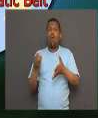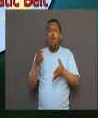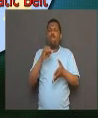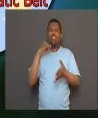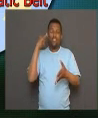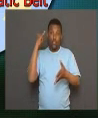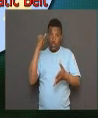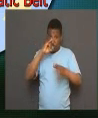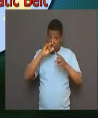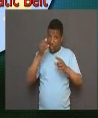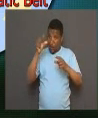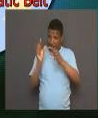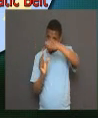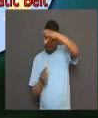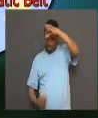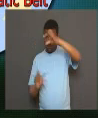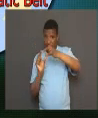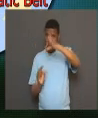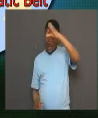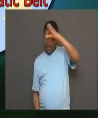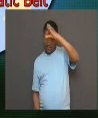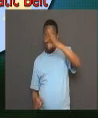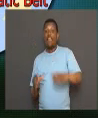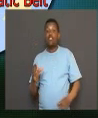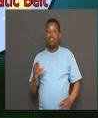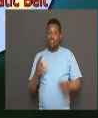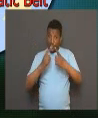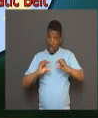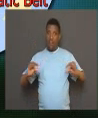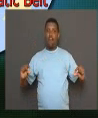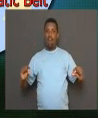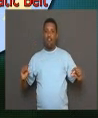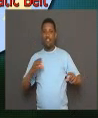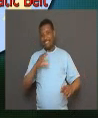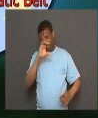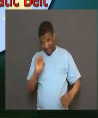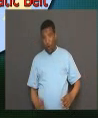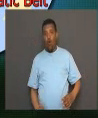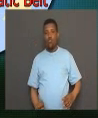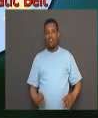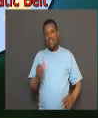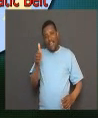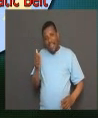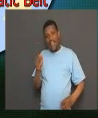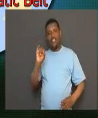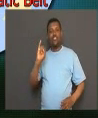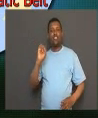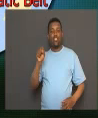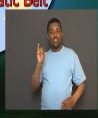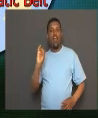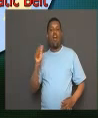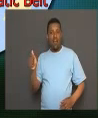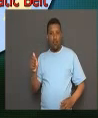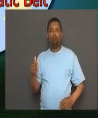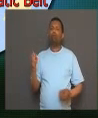Japan and China, and South Asia, which includes